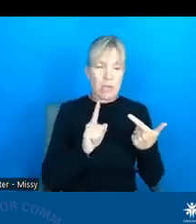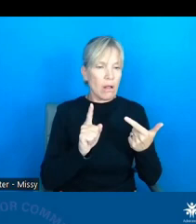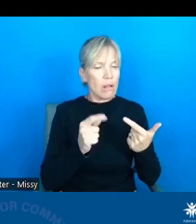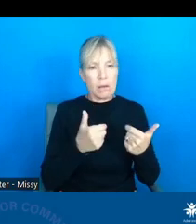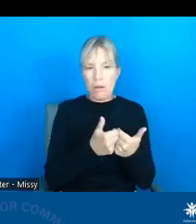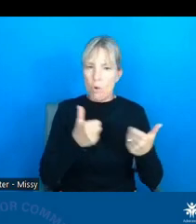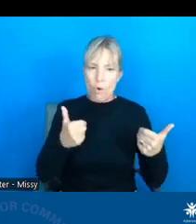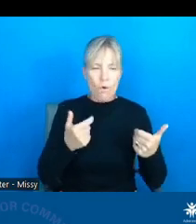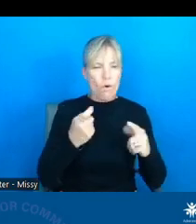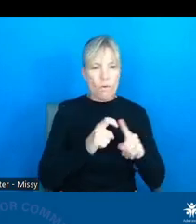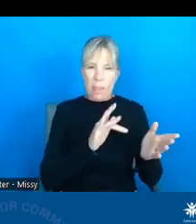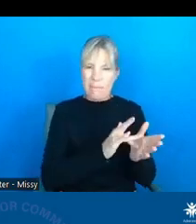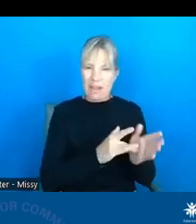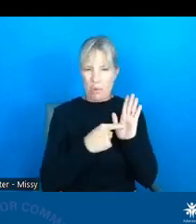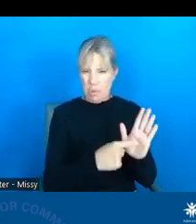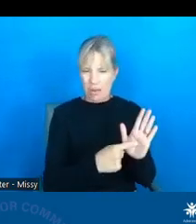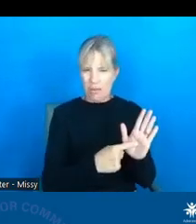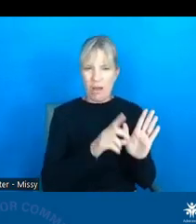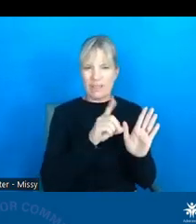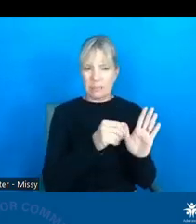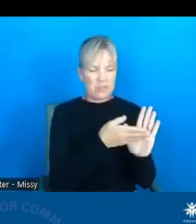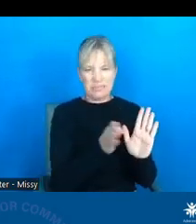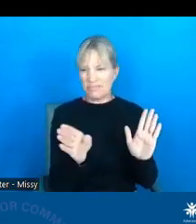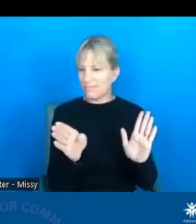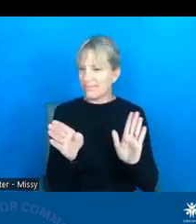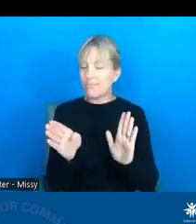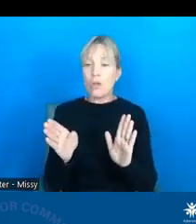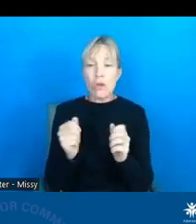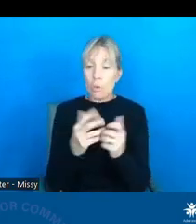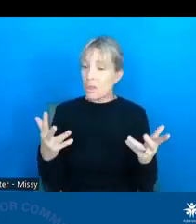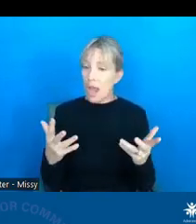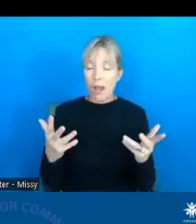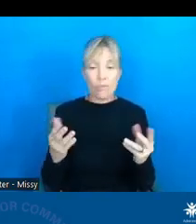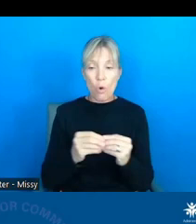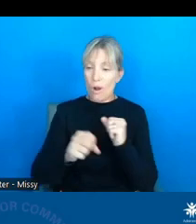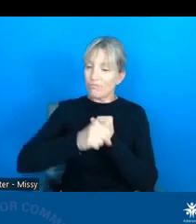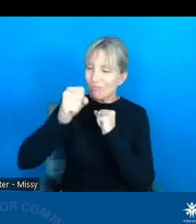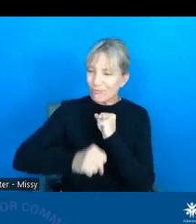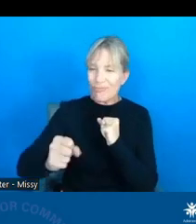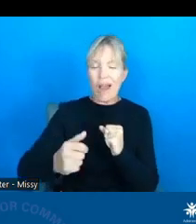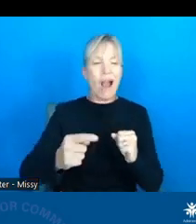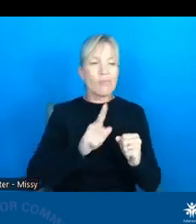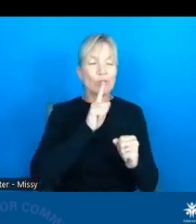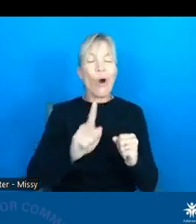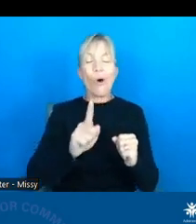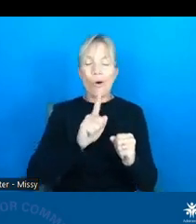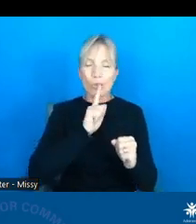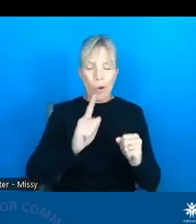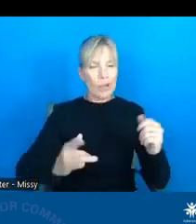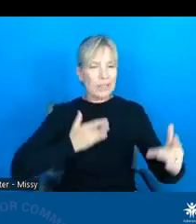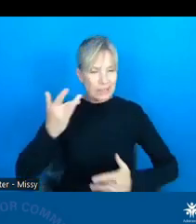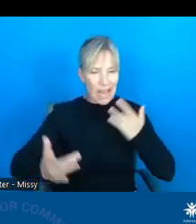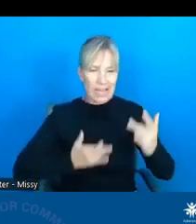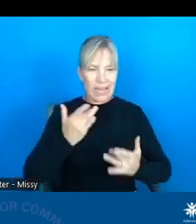away from the medical model of disability. So without further ado, I am really, really